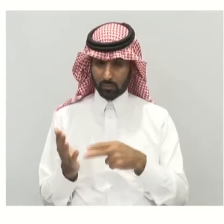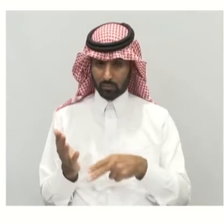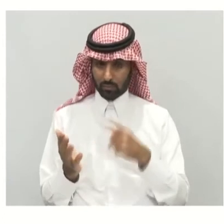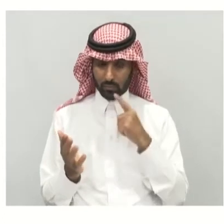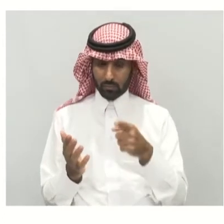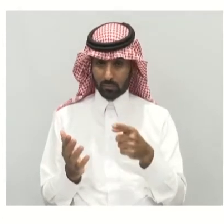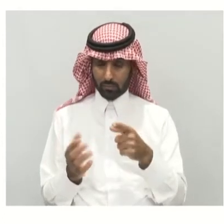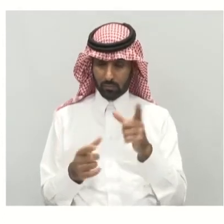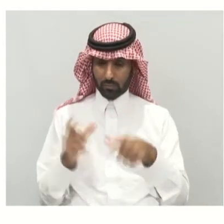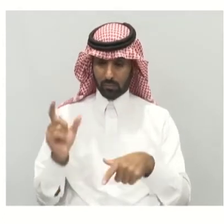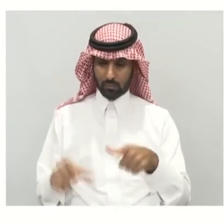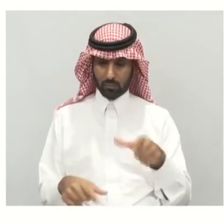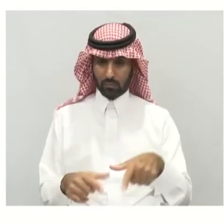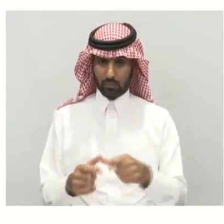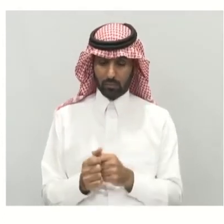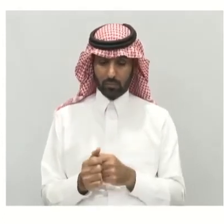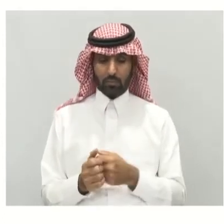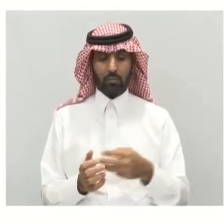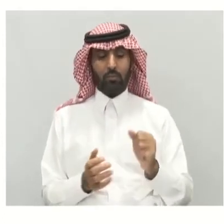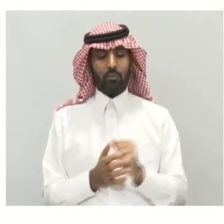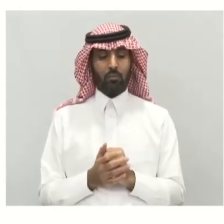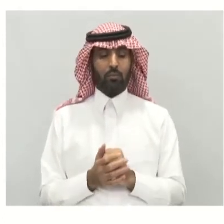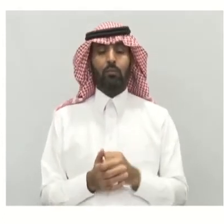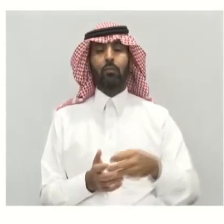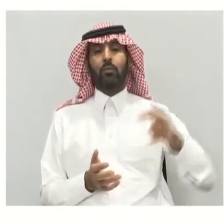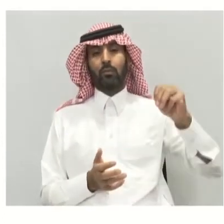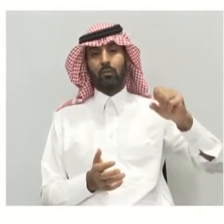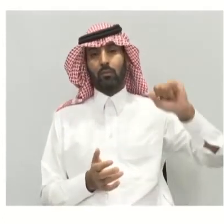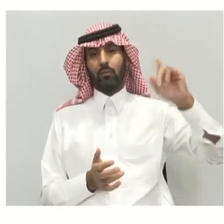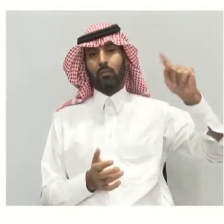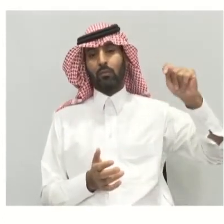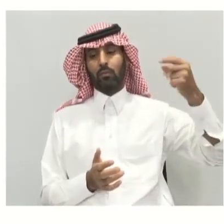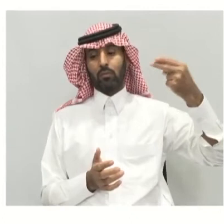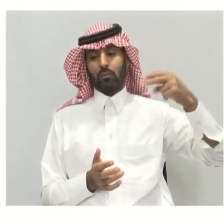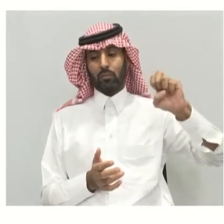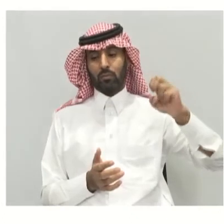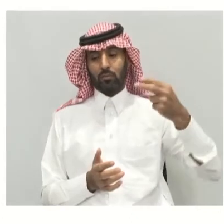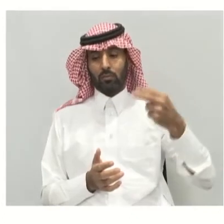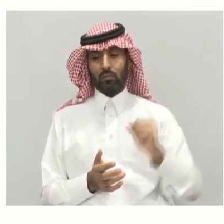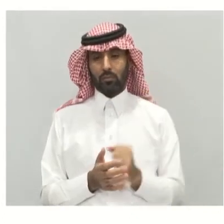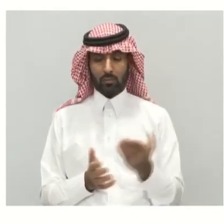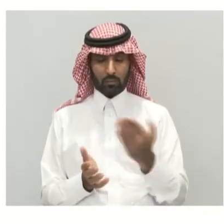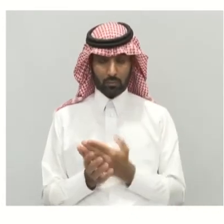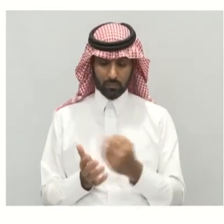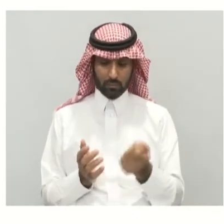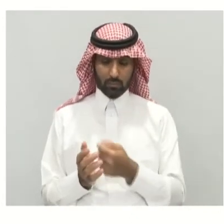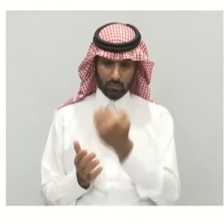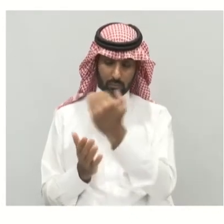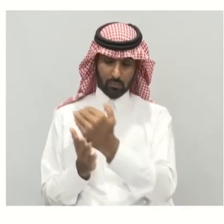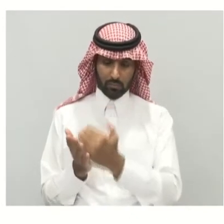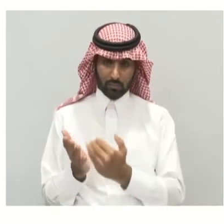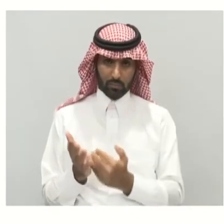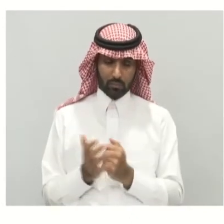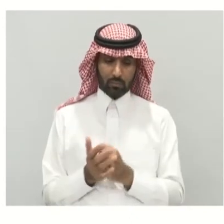have these comments. This is Mitch Taylor. You have the name here and you will read it and you fill out the table. And we